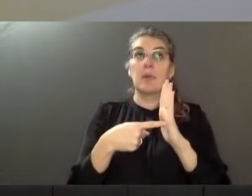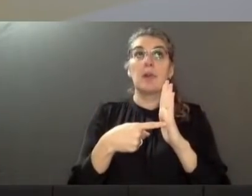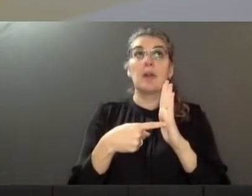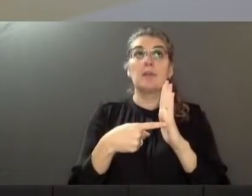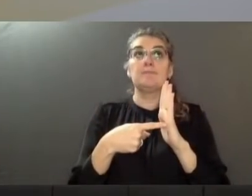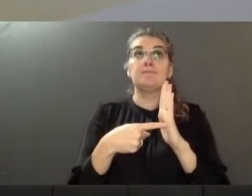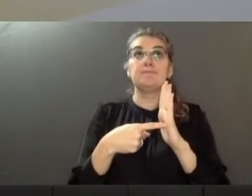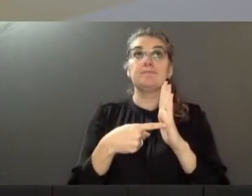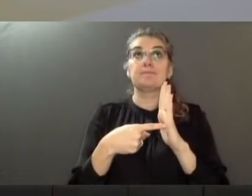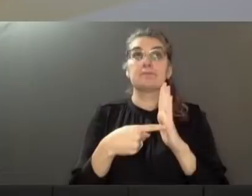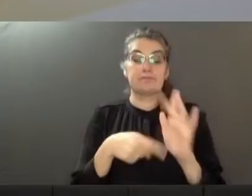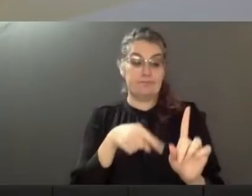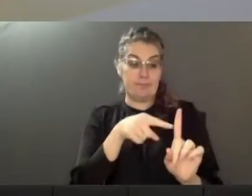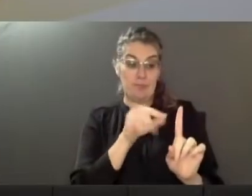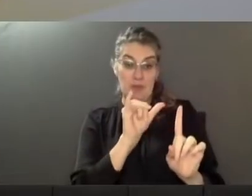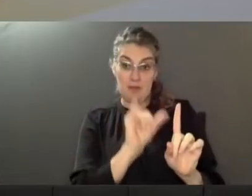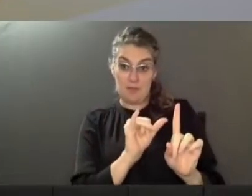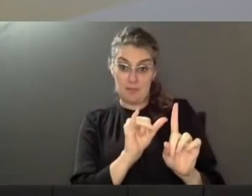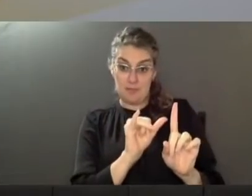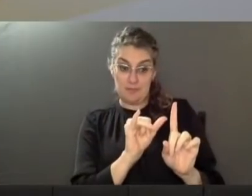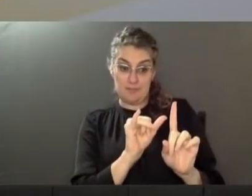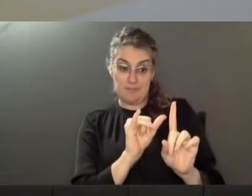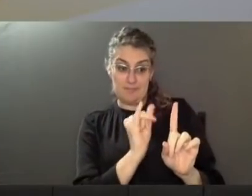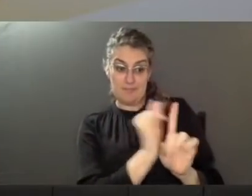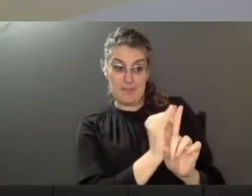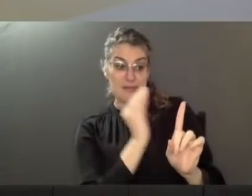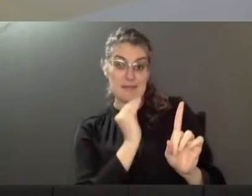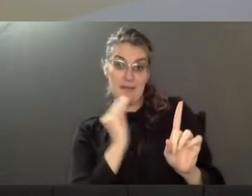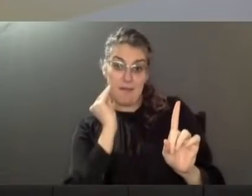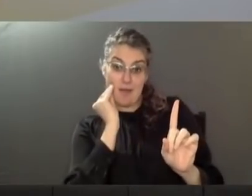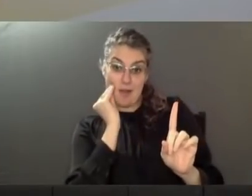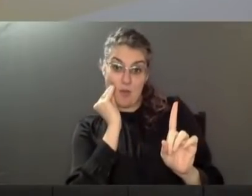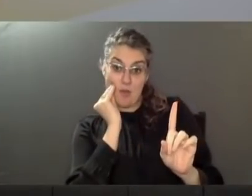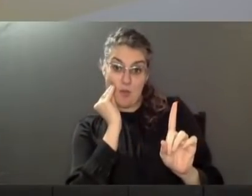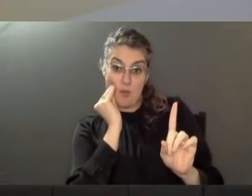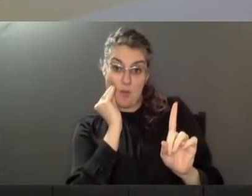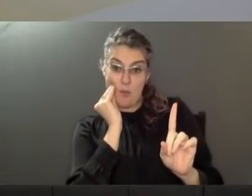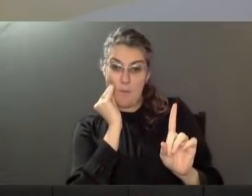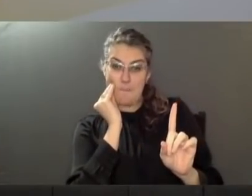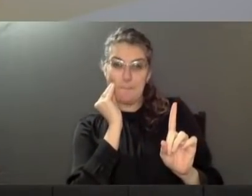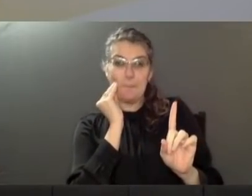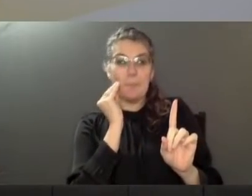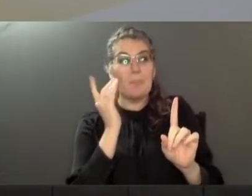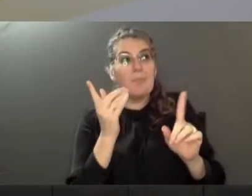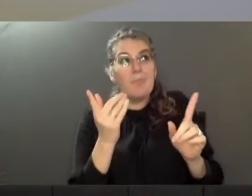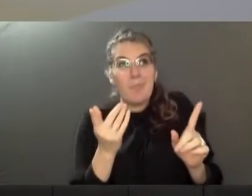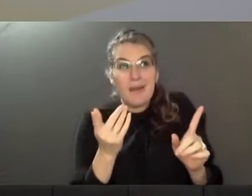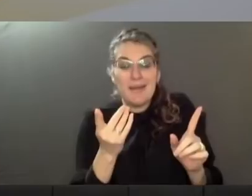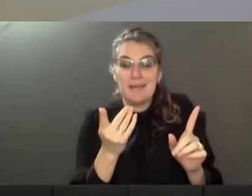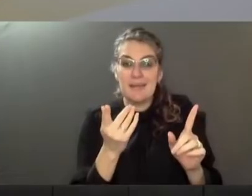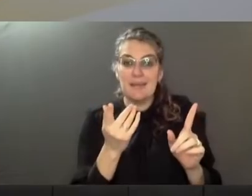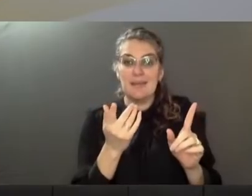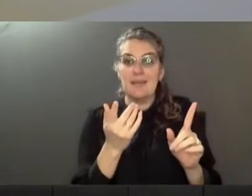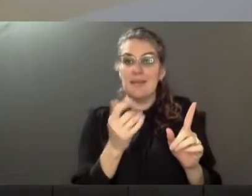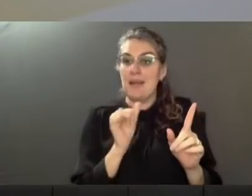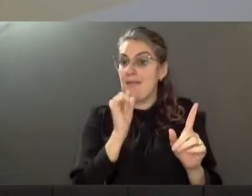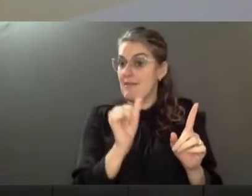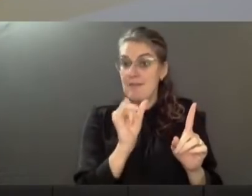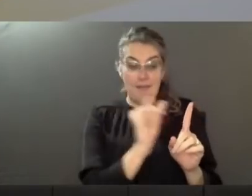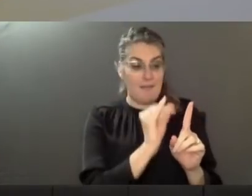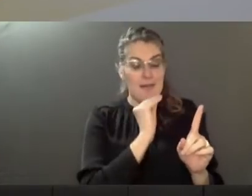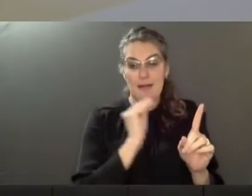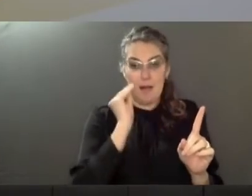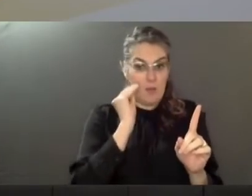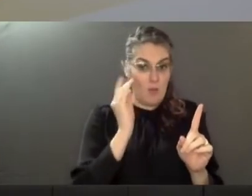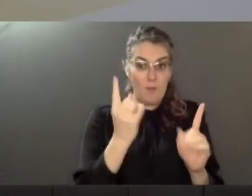not isolated the way that is required, and may have put others at risk.